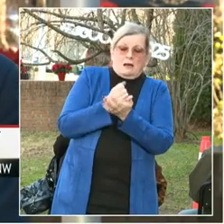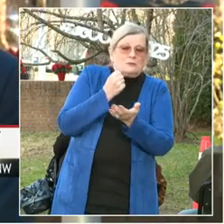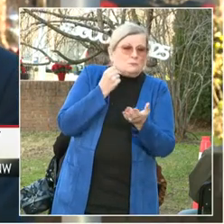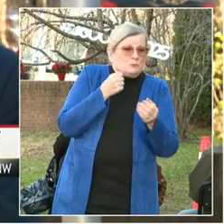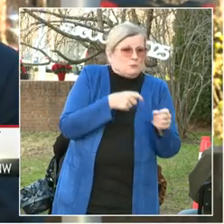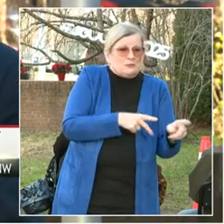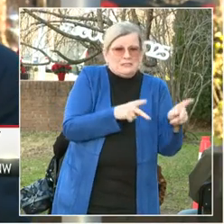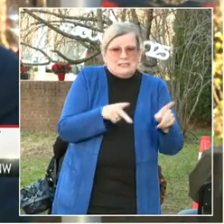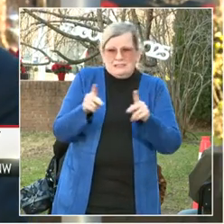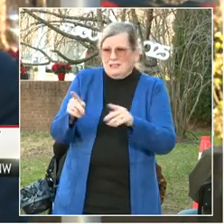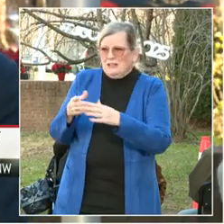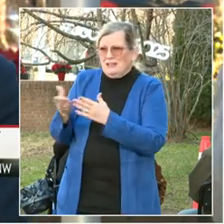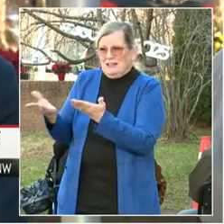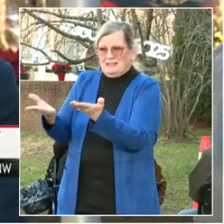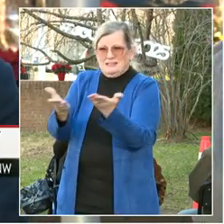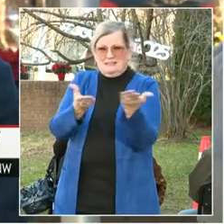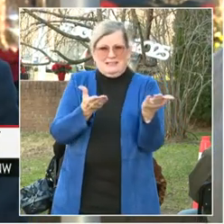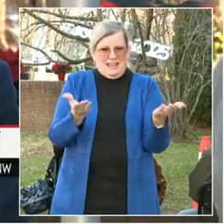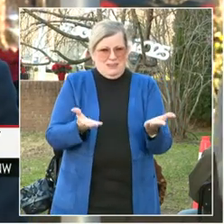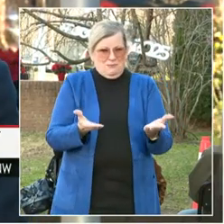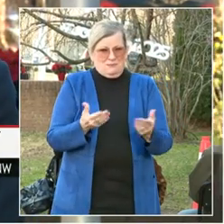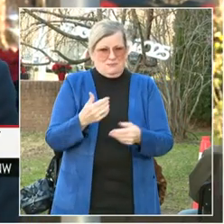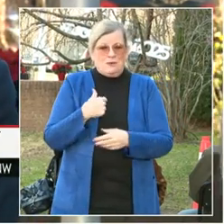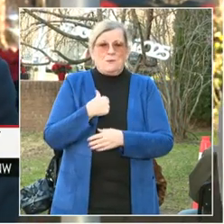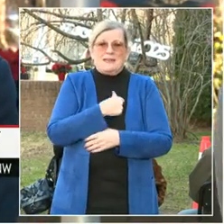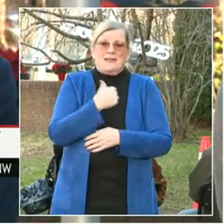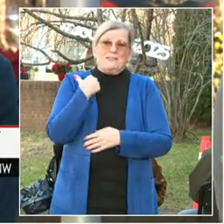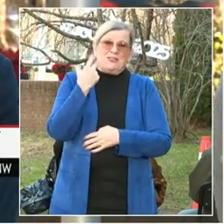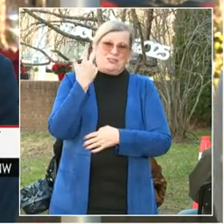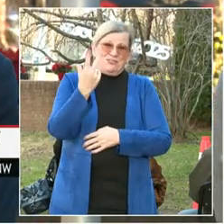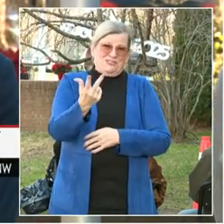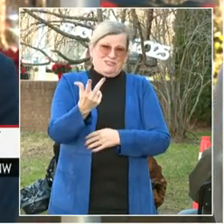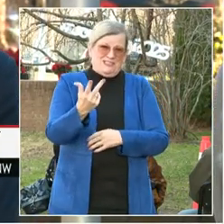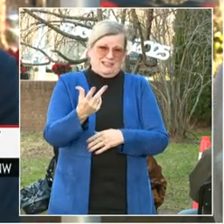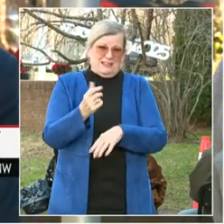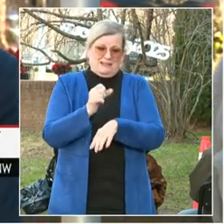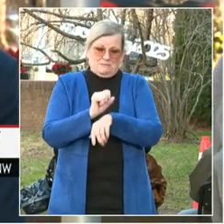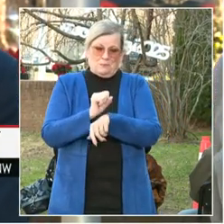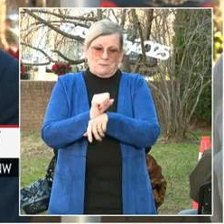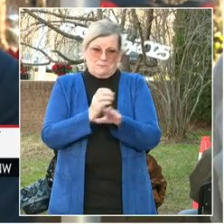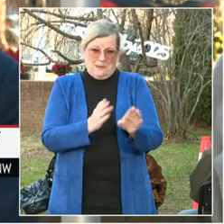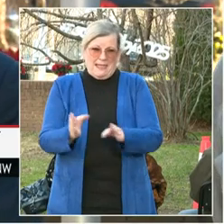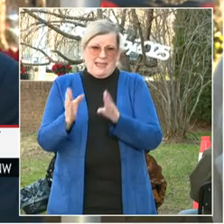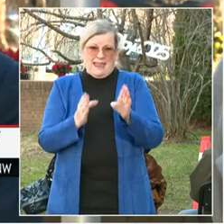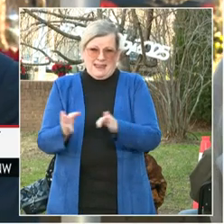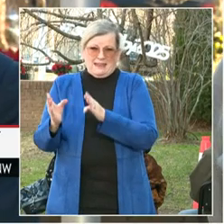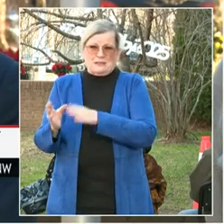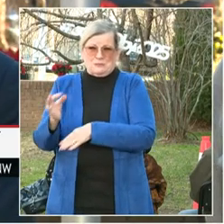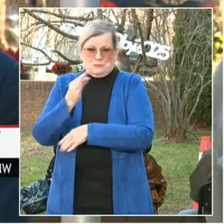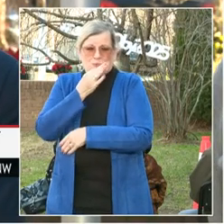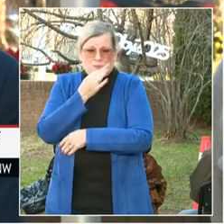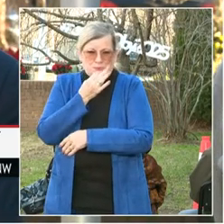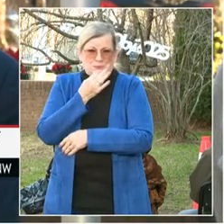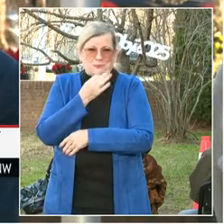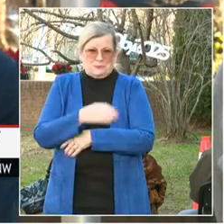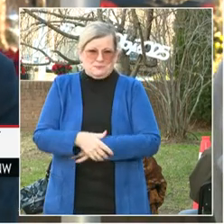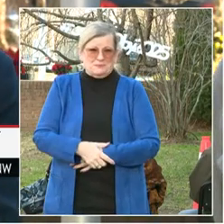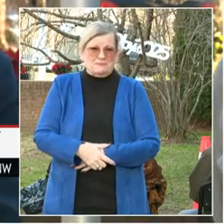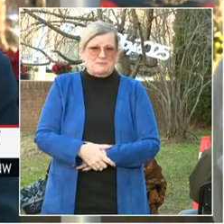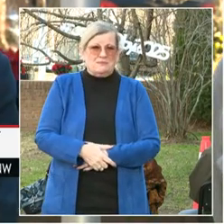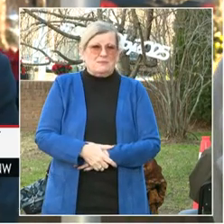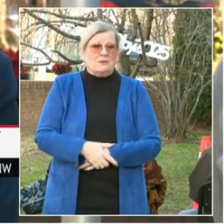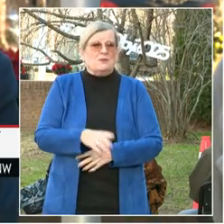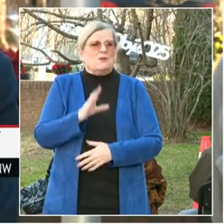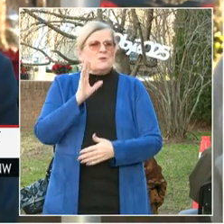place-based efforts in these planning areas that have already started or are about to commence. To further the comp plan's updates through community